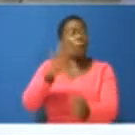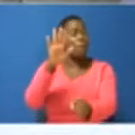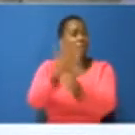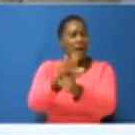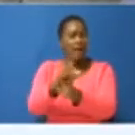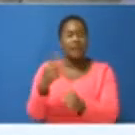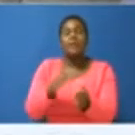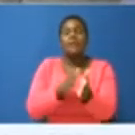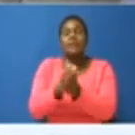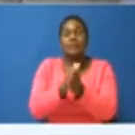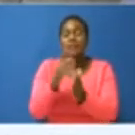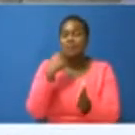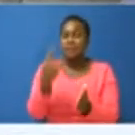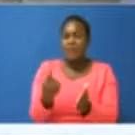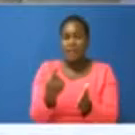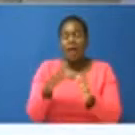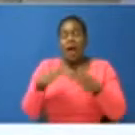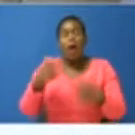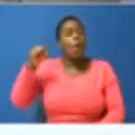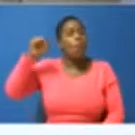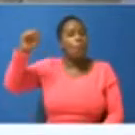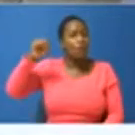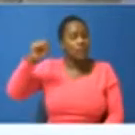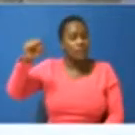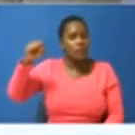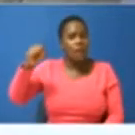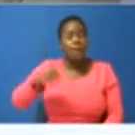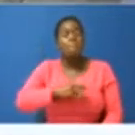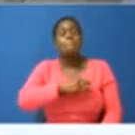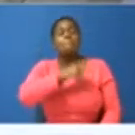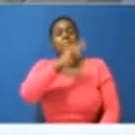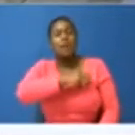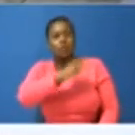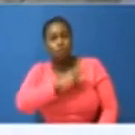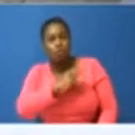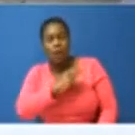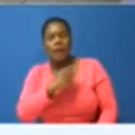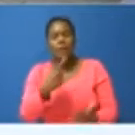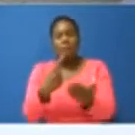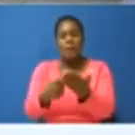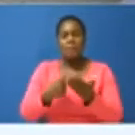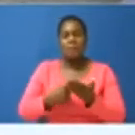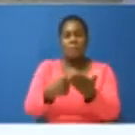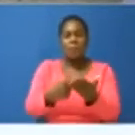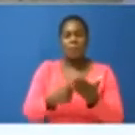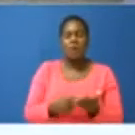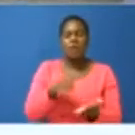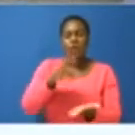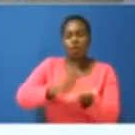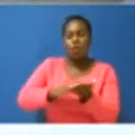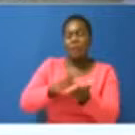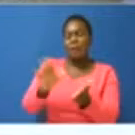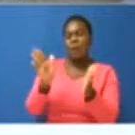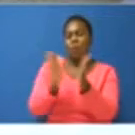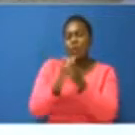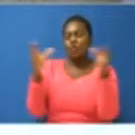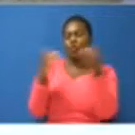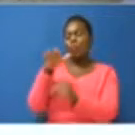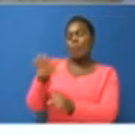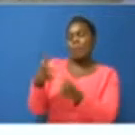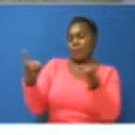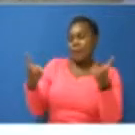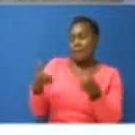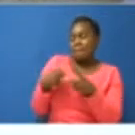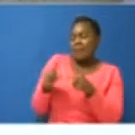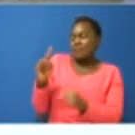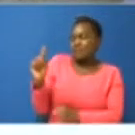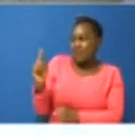he had some interesting things to say about the kind of politics he's hoping for mature and we'll be discussing some of the statements that he made there together with his team with my panel but